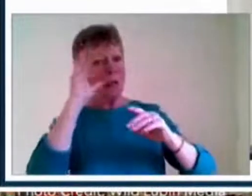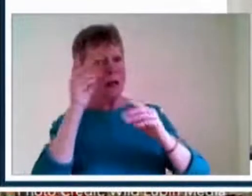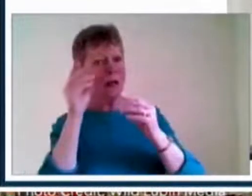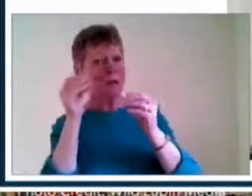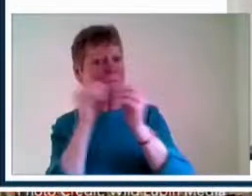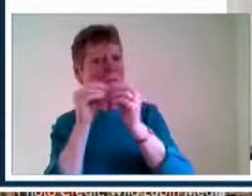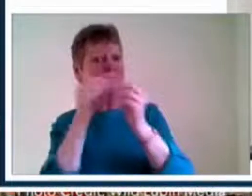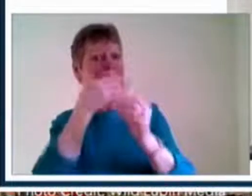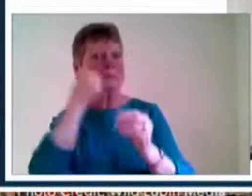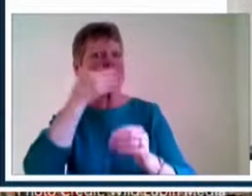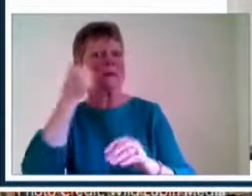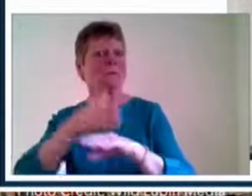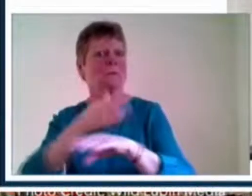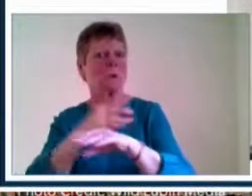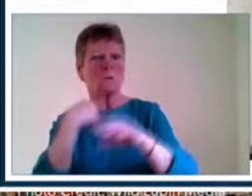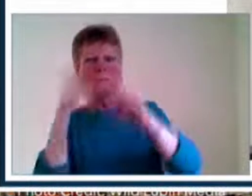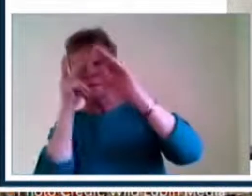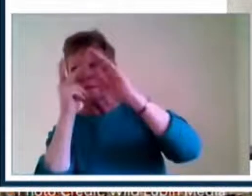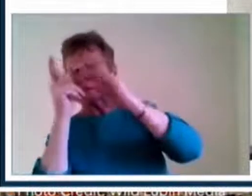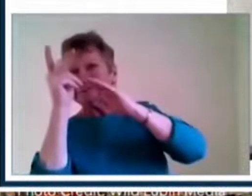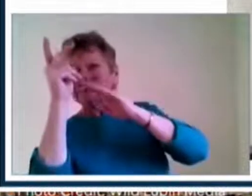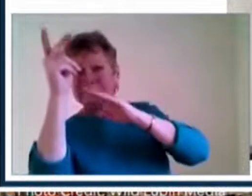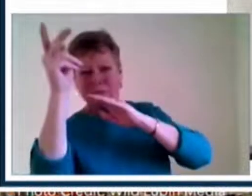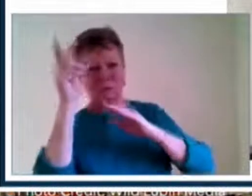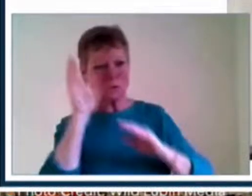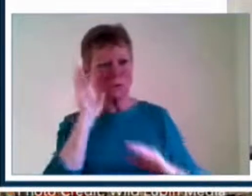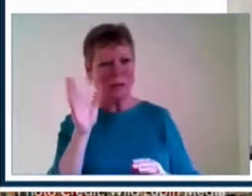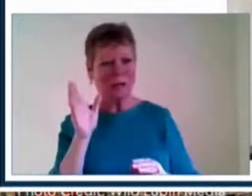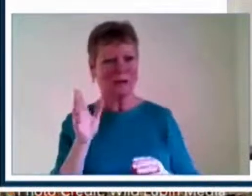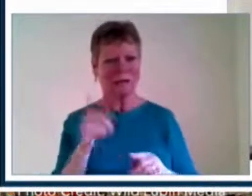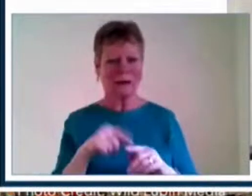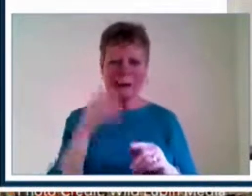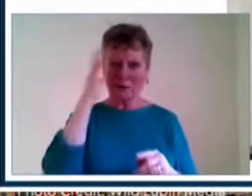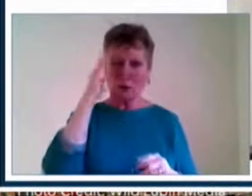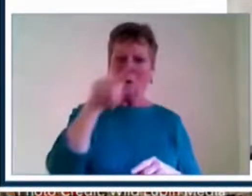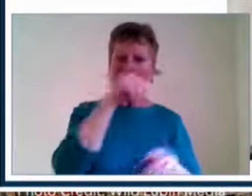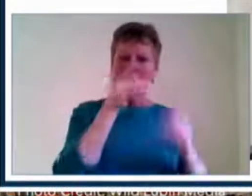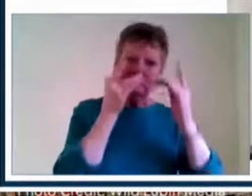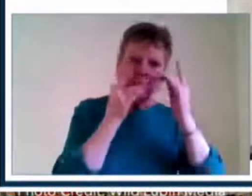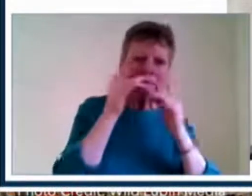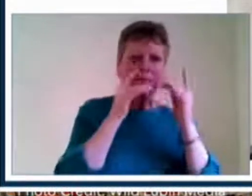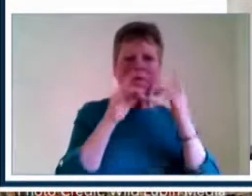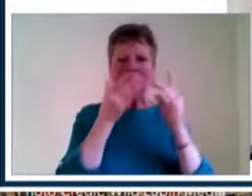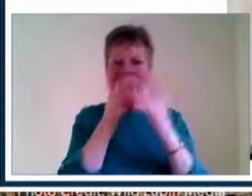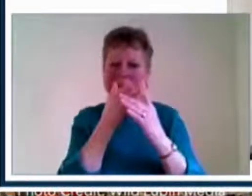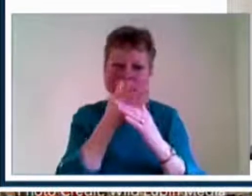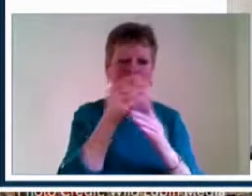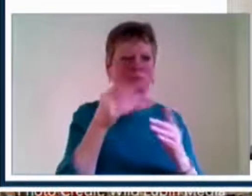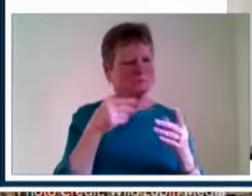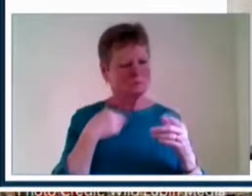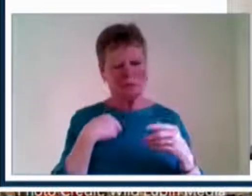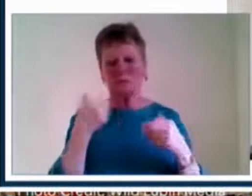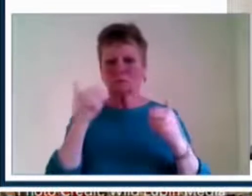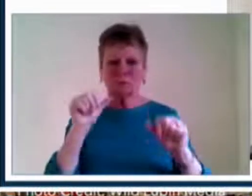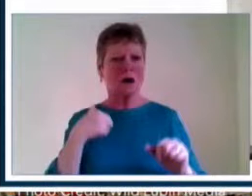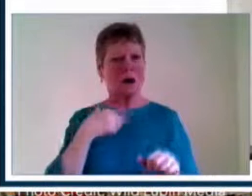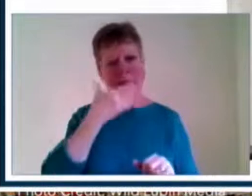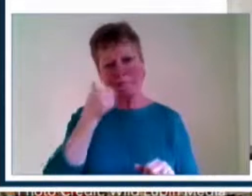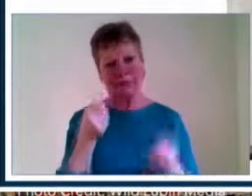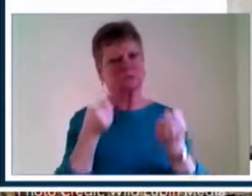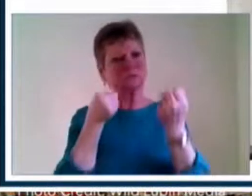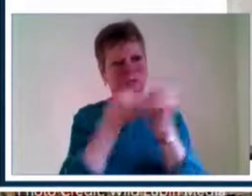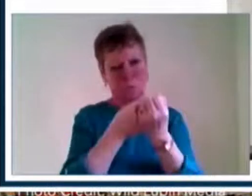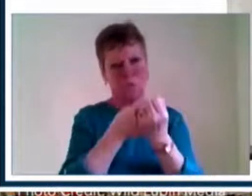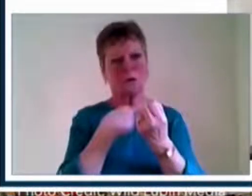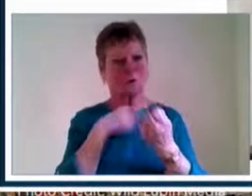else across this province who's been through a lot, for sure. But we're getting there. We'll do what we can to support, and we'll continue to